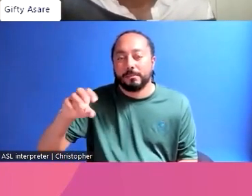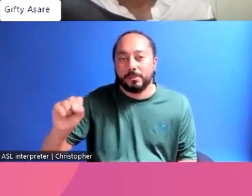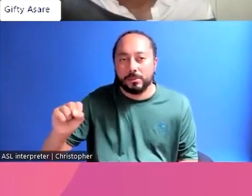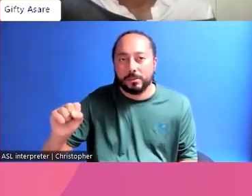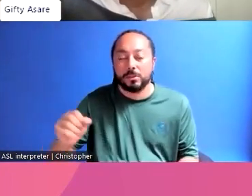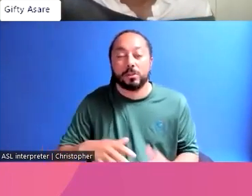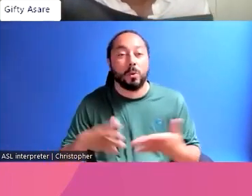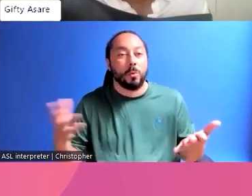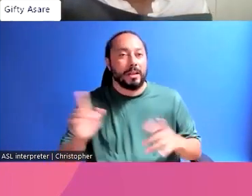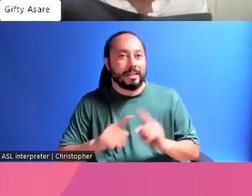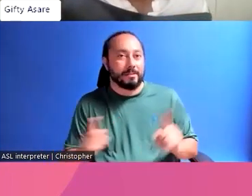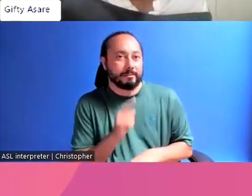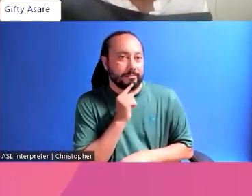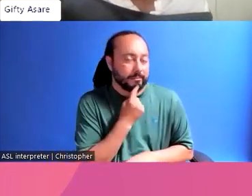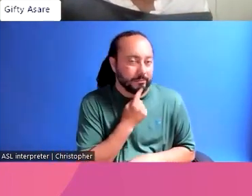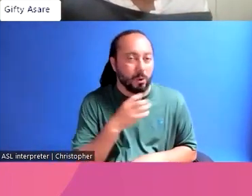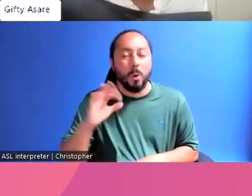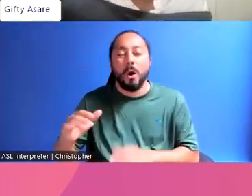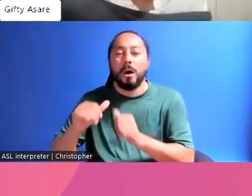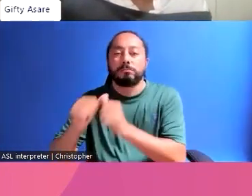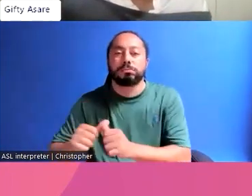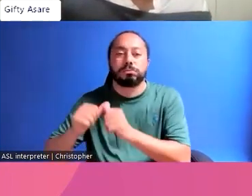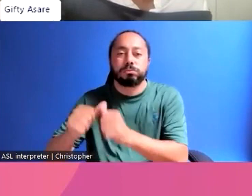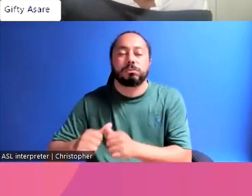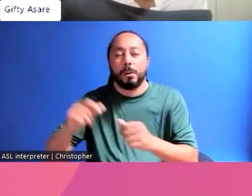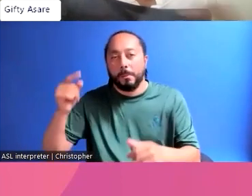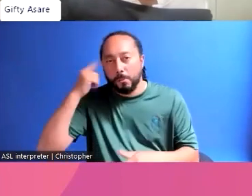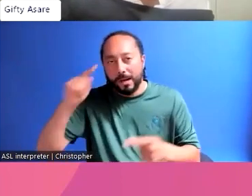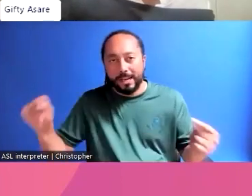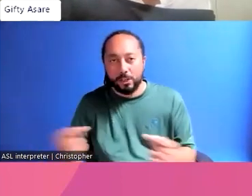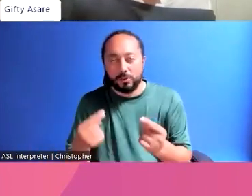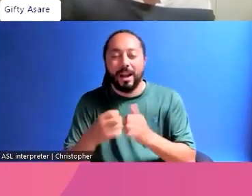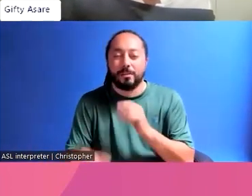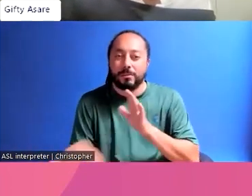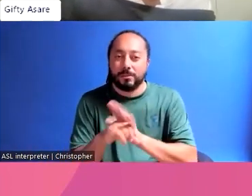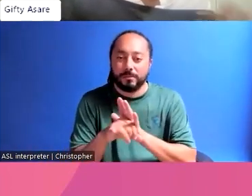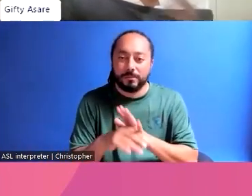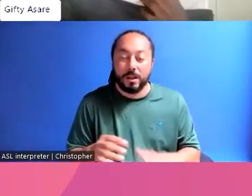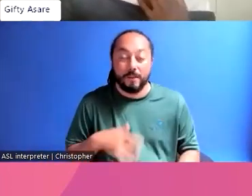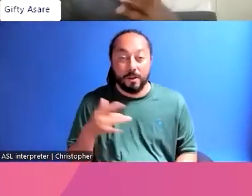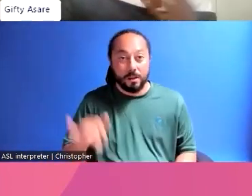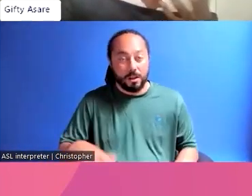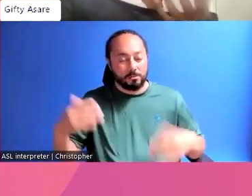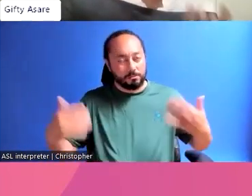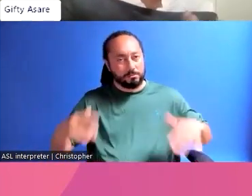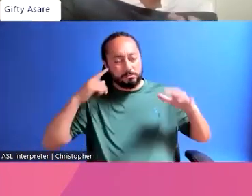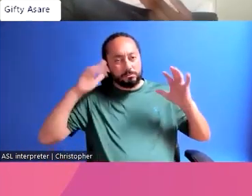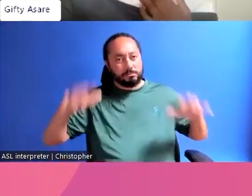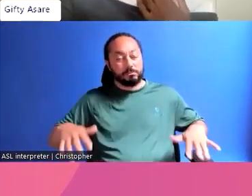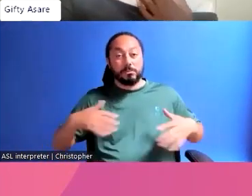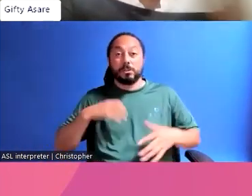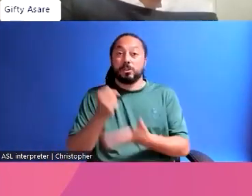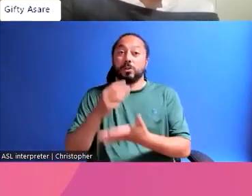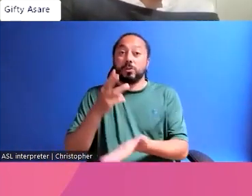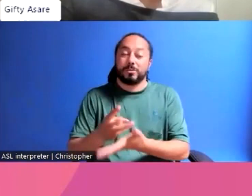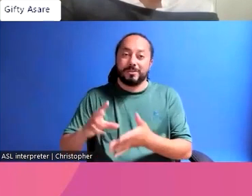acute and lingering traumatic brain injury symptoms. And I thought that that was actually quite fascinating that social workers would highlight